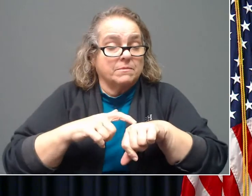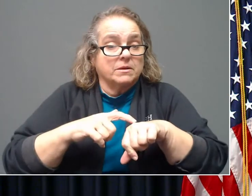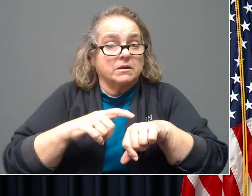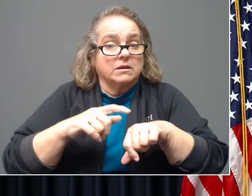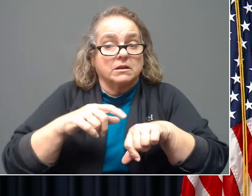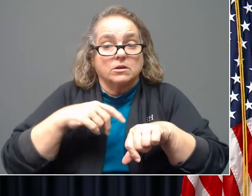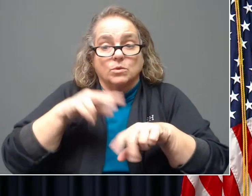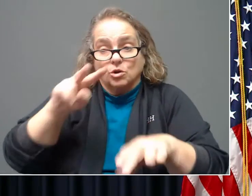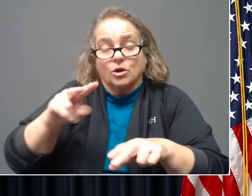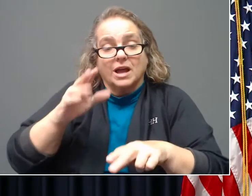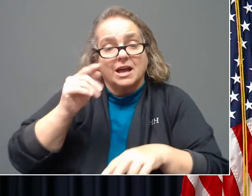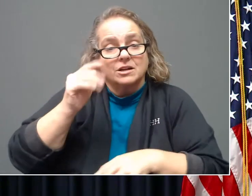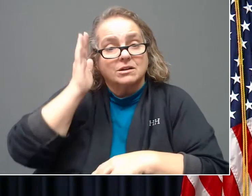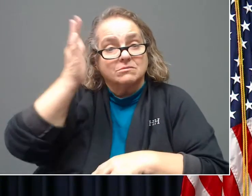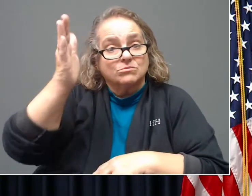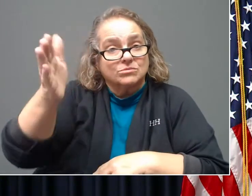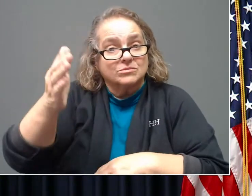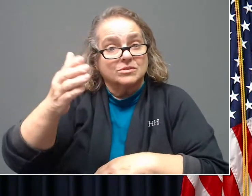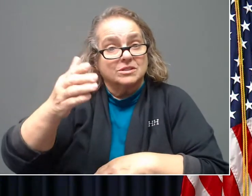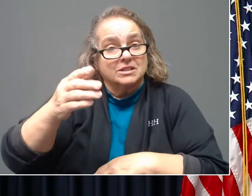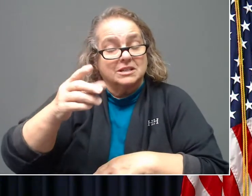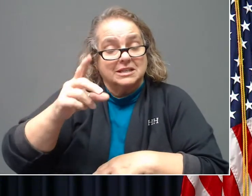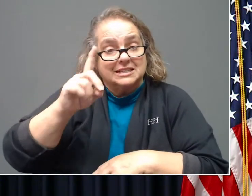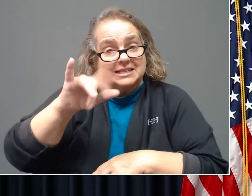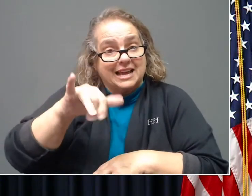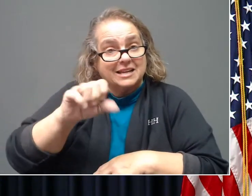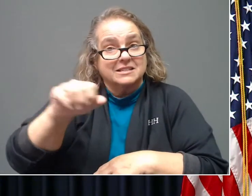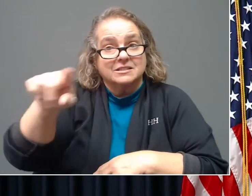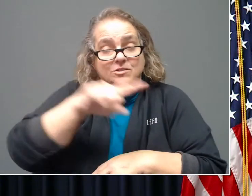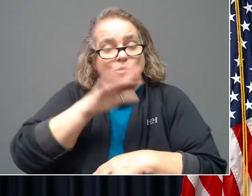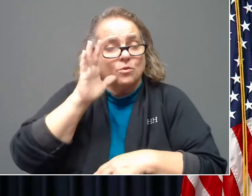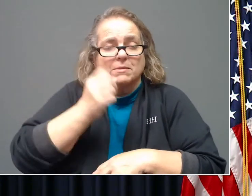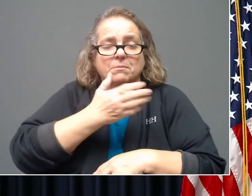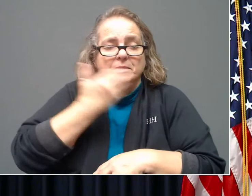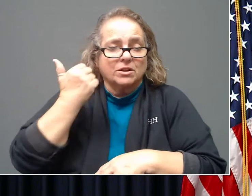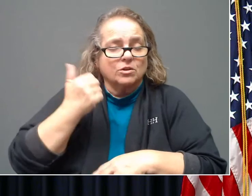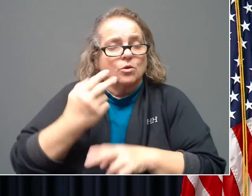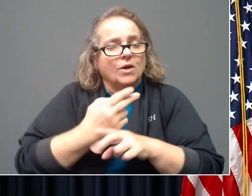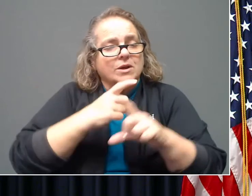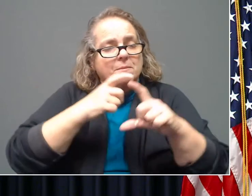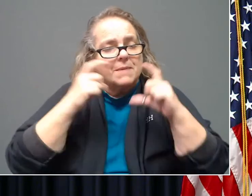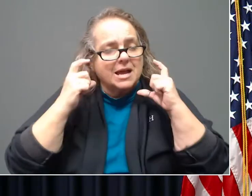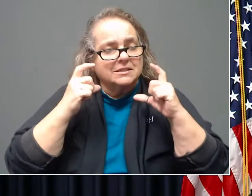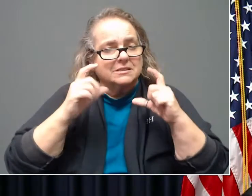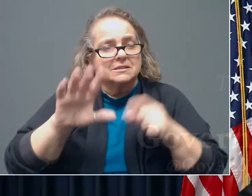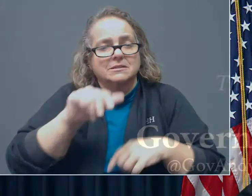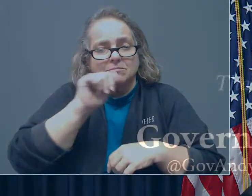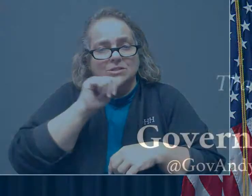ahead. So everybody hang in there, wear your mask. We'll see you back on Monday.